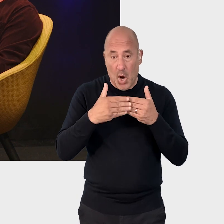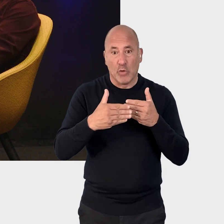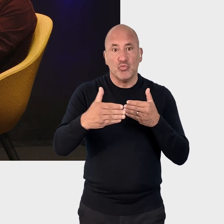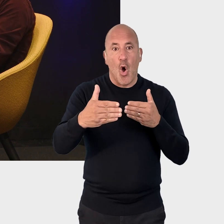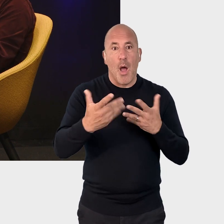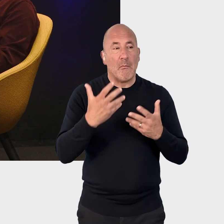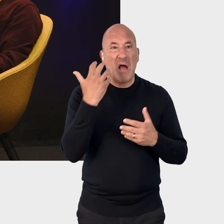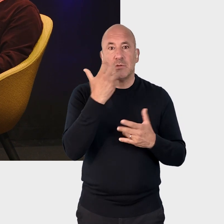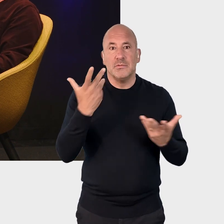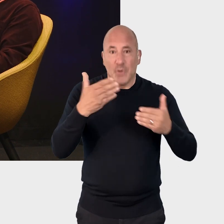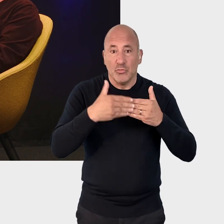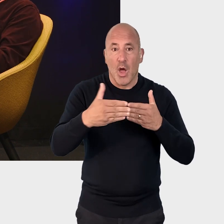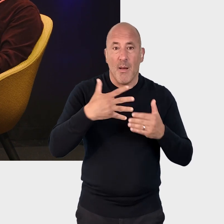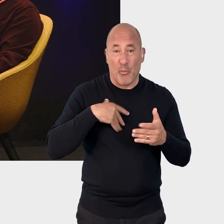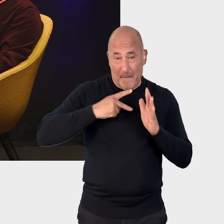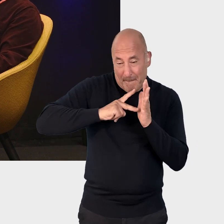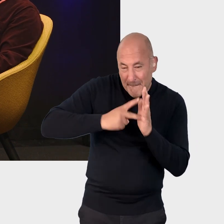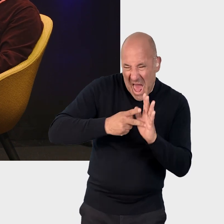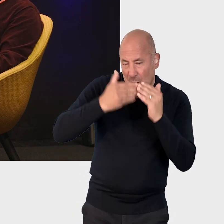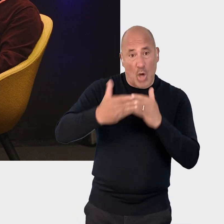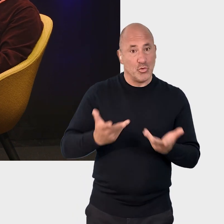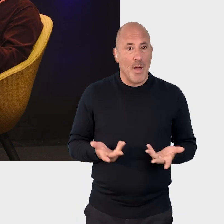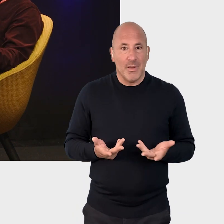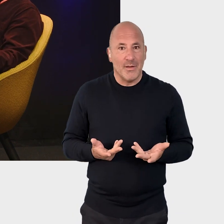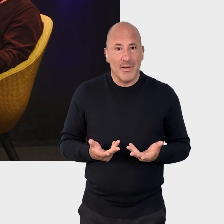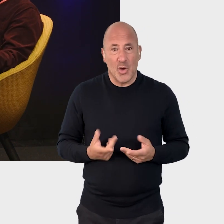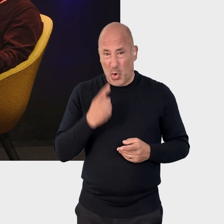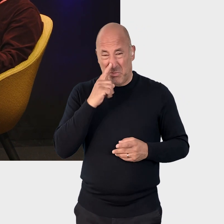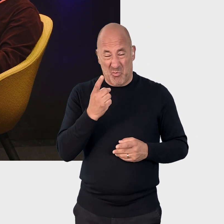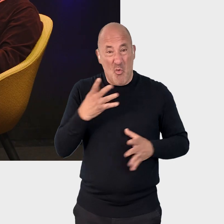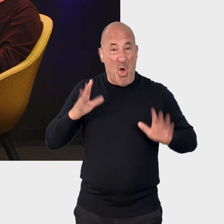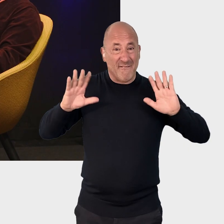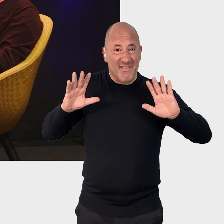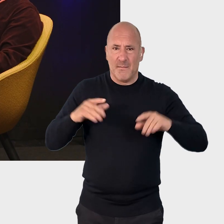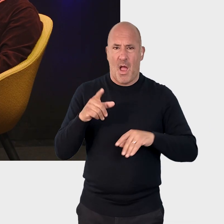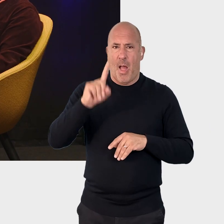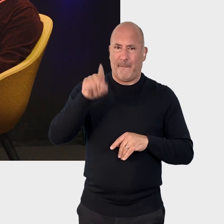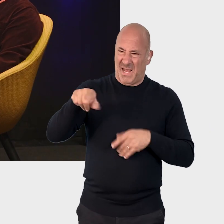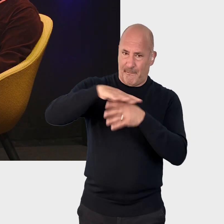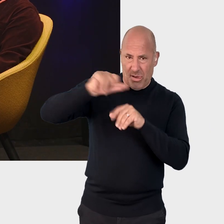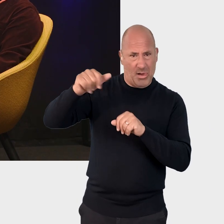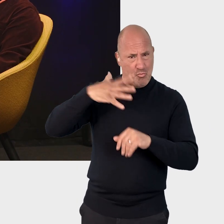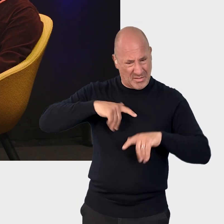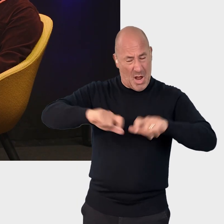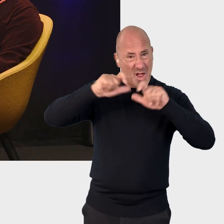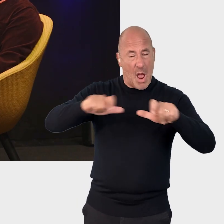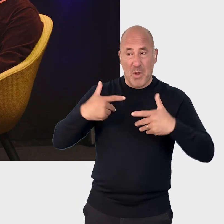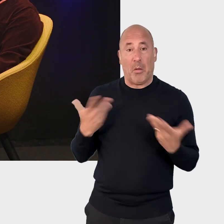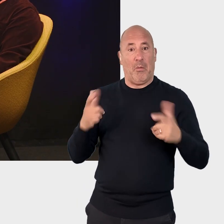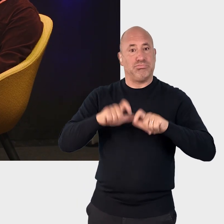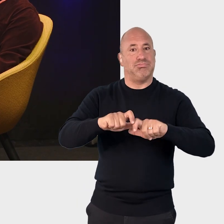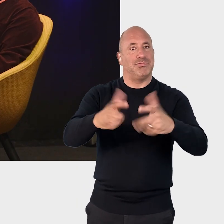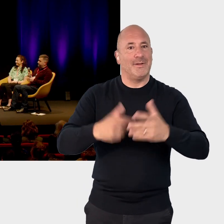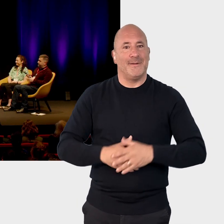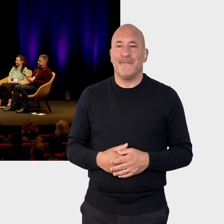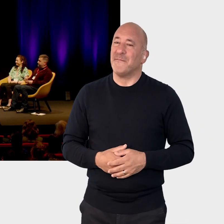it's accidentally a long-term partnership. We didn't necessarily plan it to be a long-term partnership. It could have been a one-off project, but the people locally choose to keep it going.